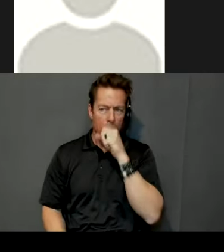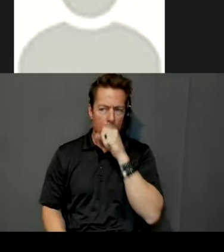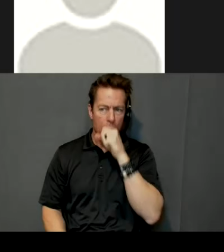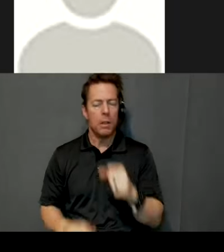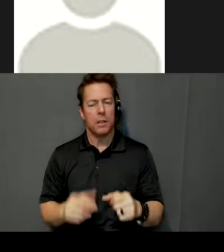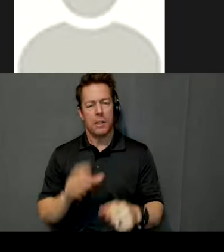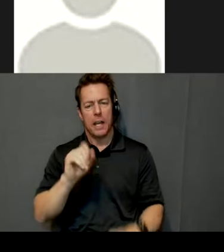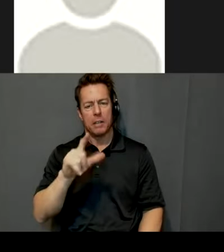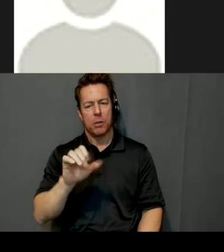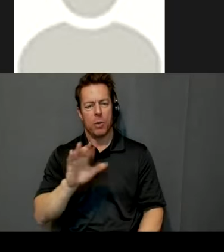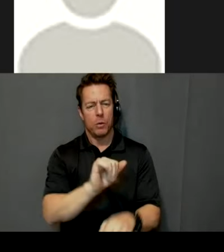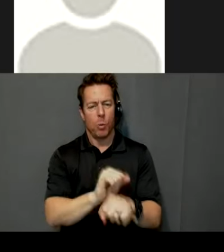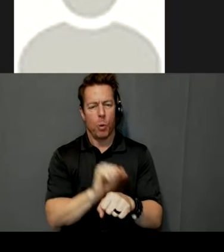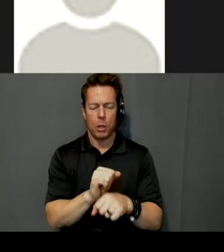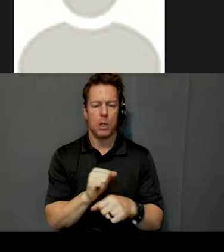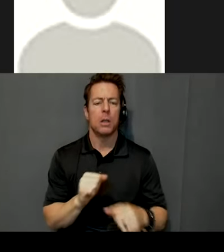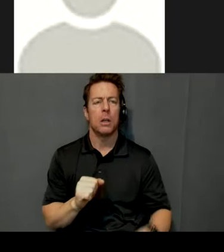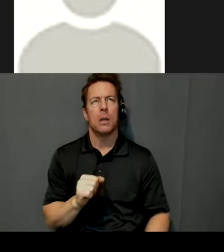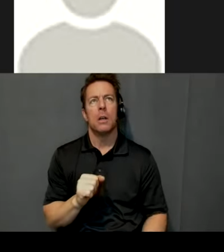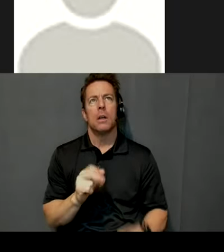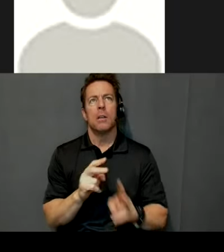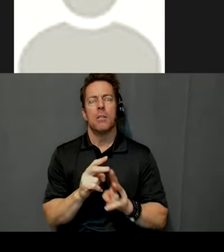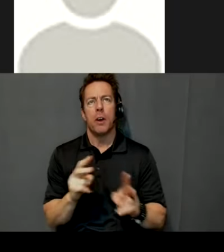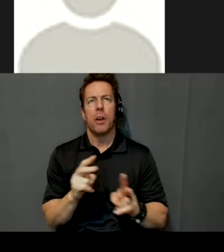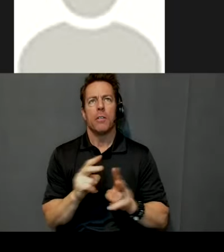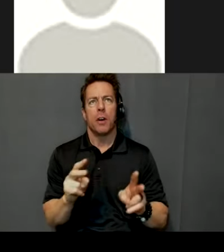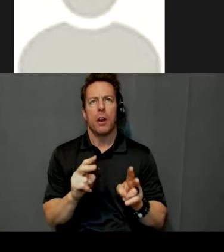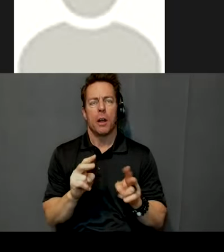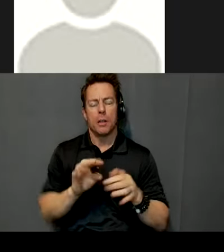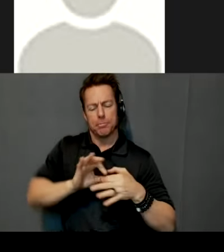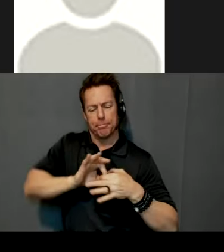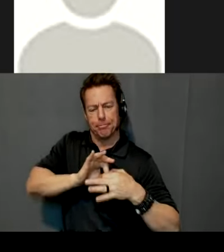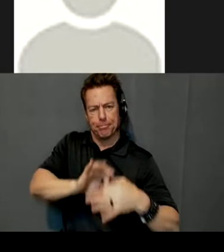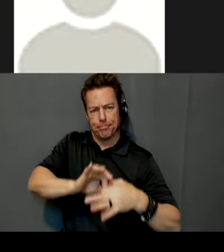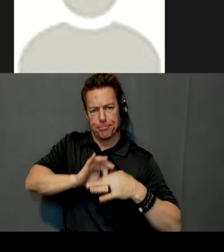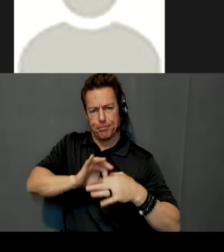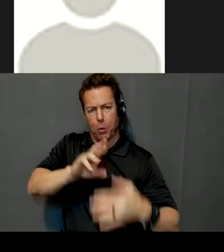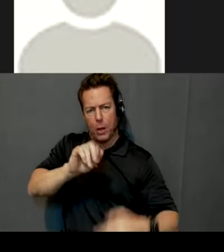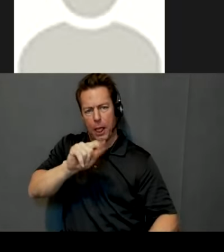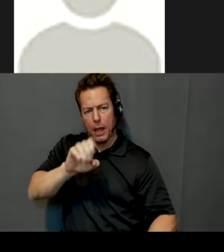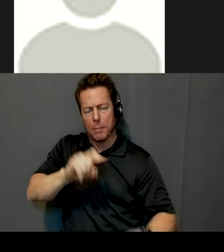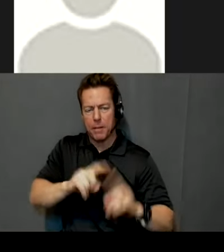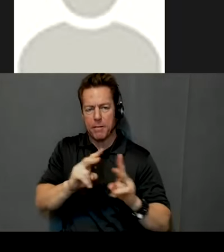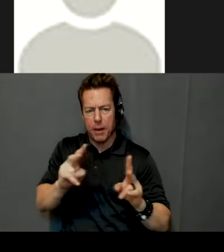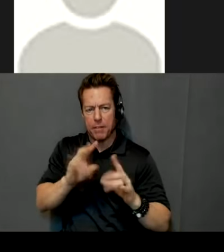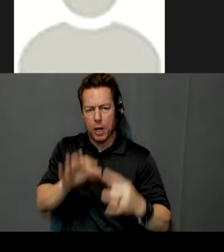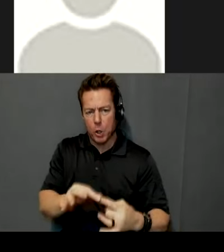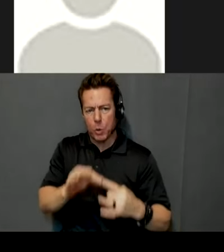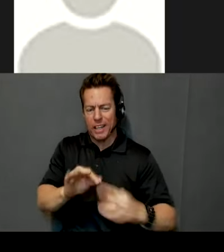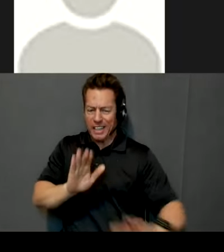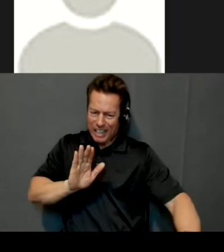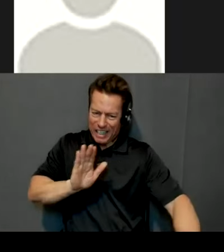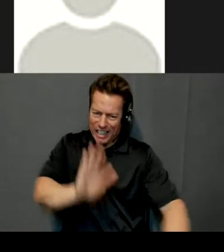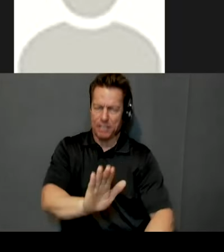work. They're incredibly relatable and yet so distinctly his.